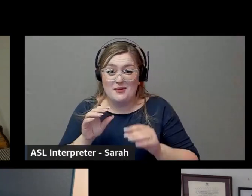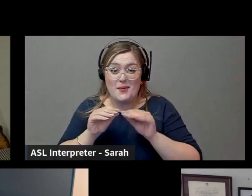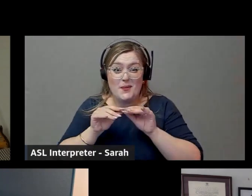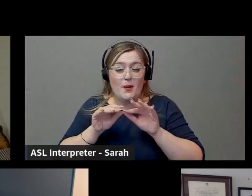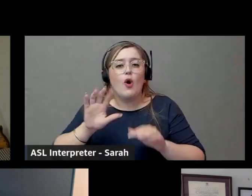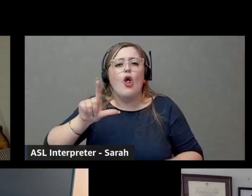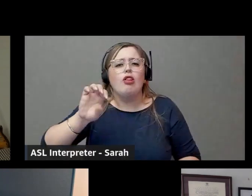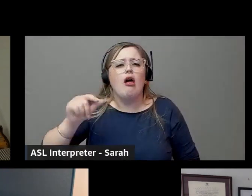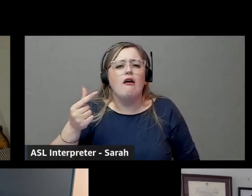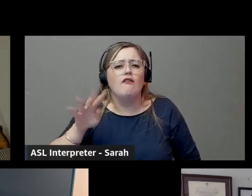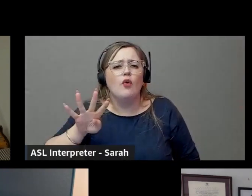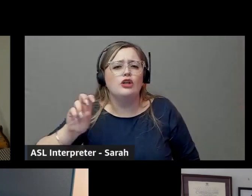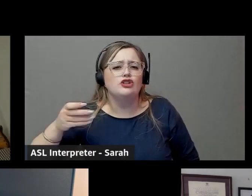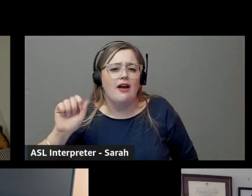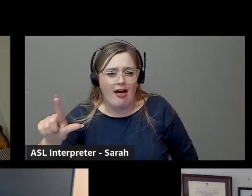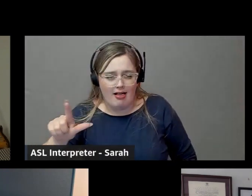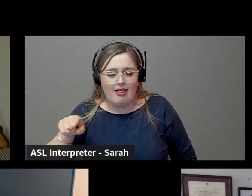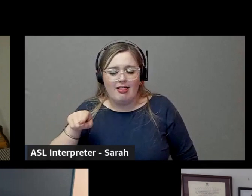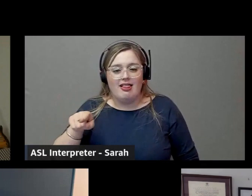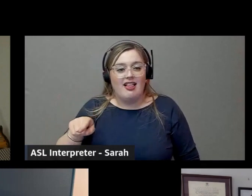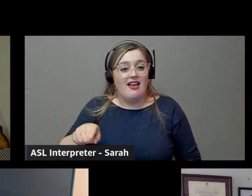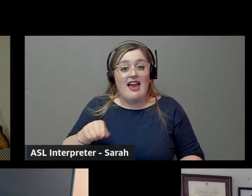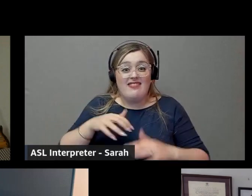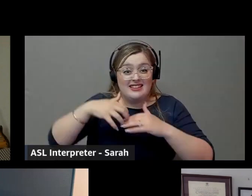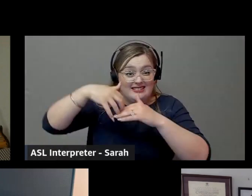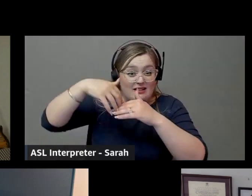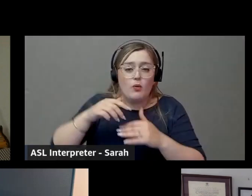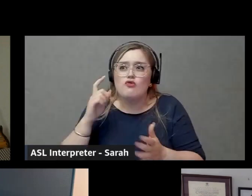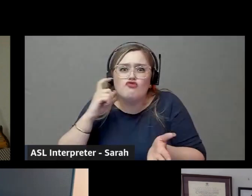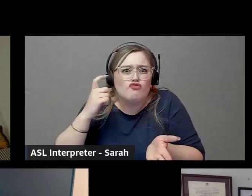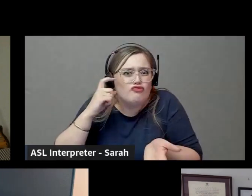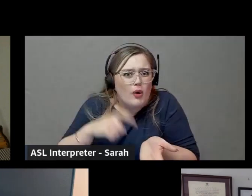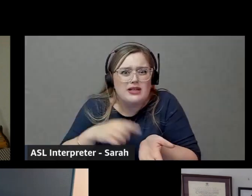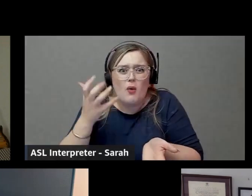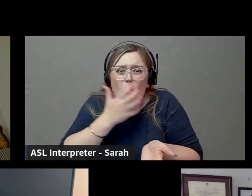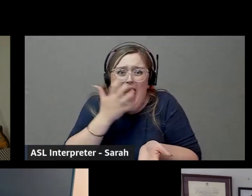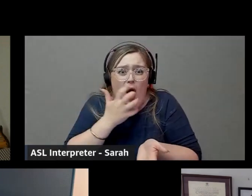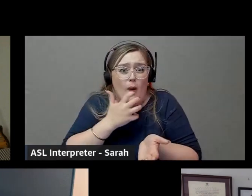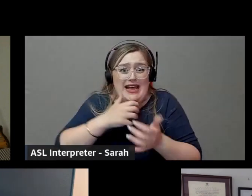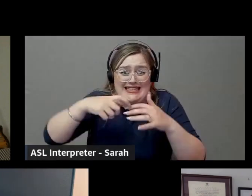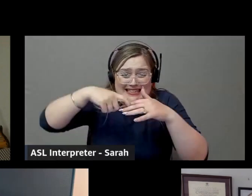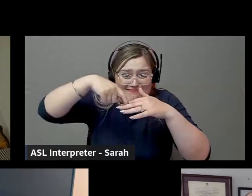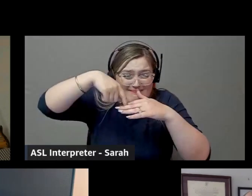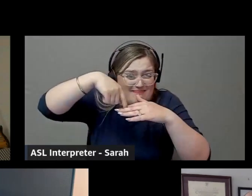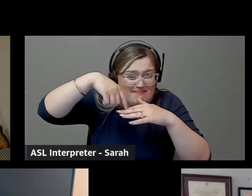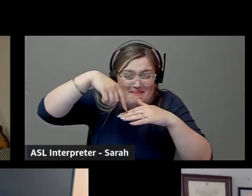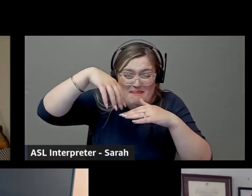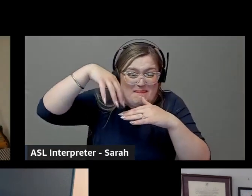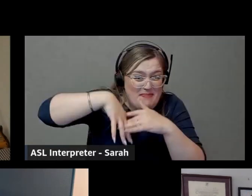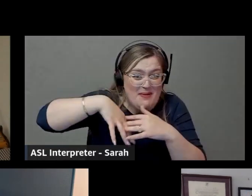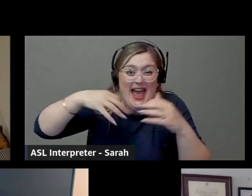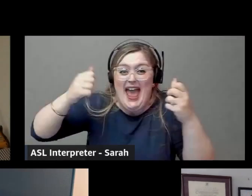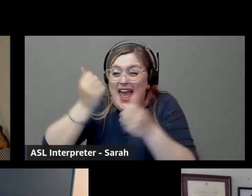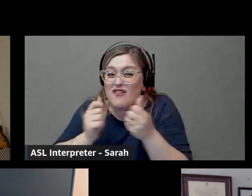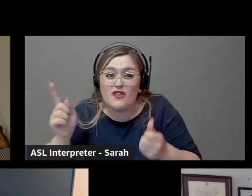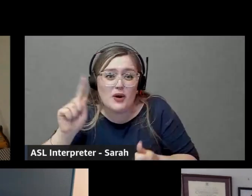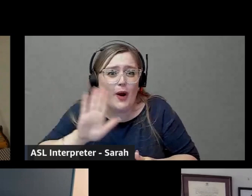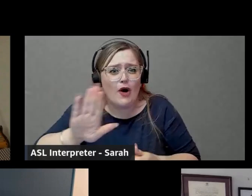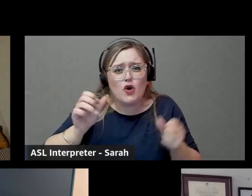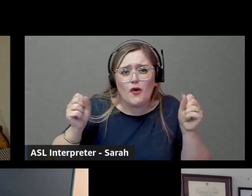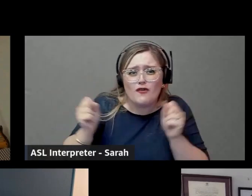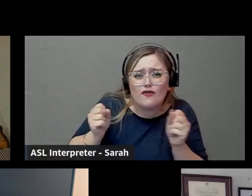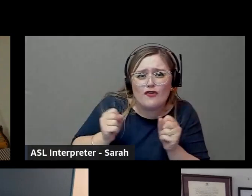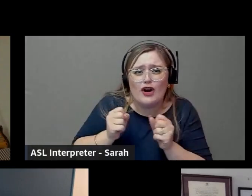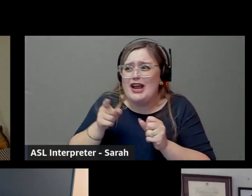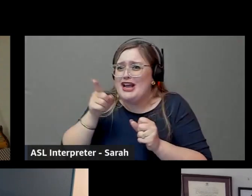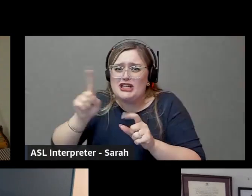in the phlebotomy machine that's analyzing your blood, it's in your refrigerator.